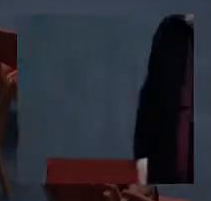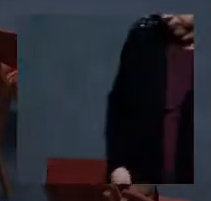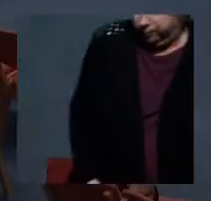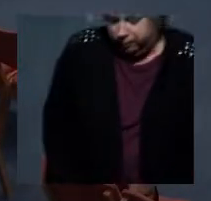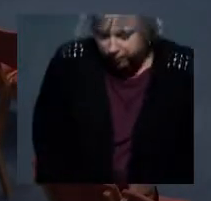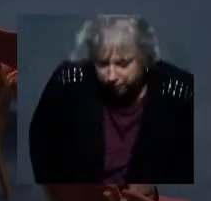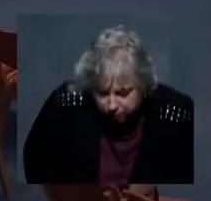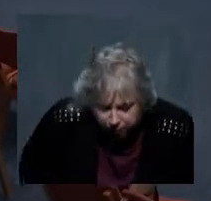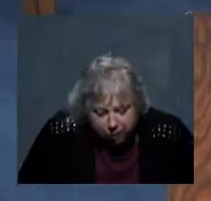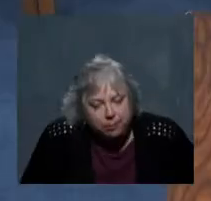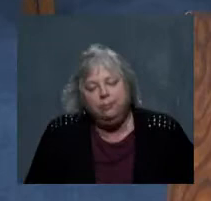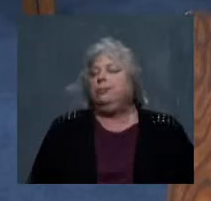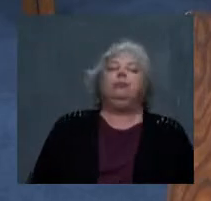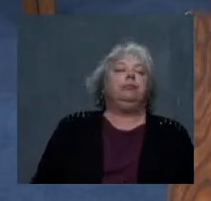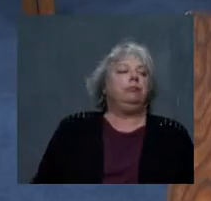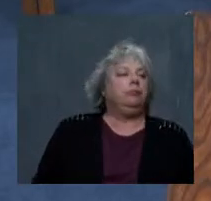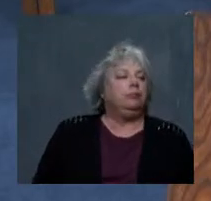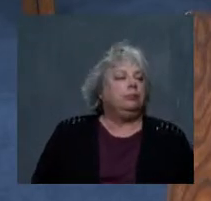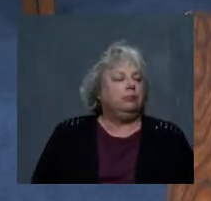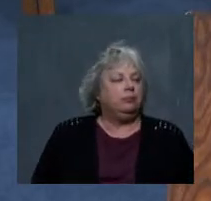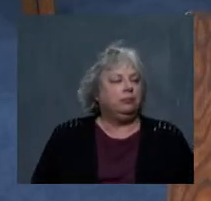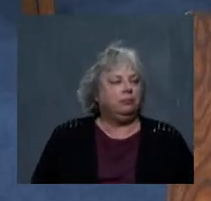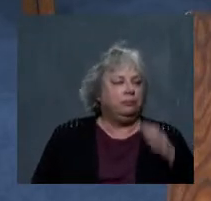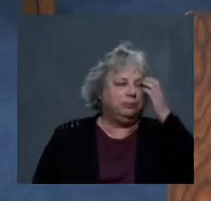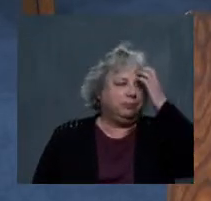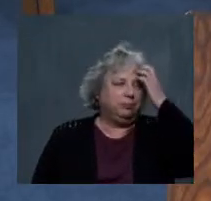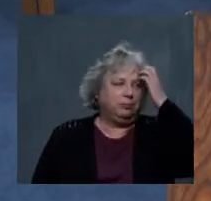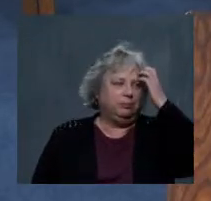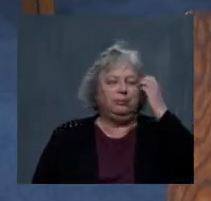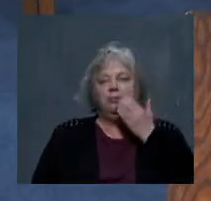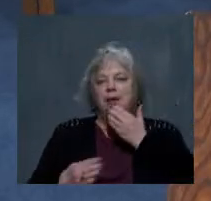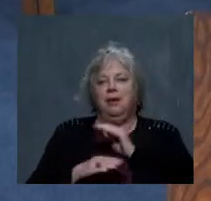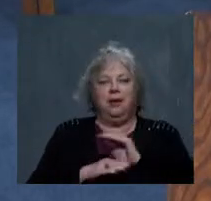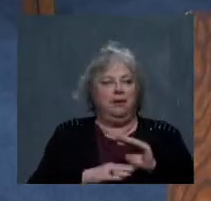Good evening to everyone that's on the panel.